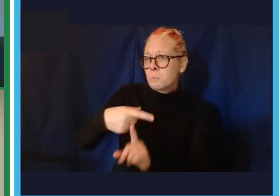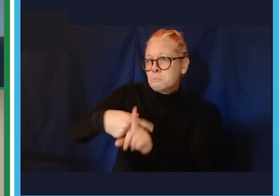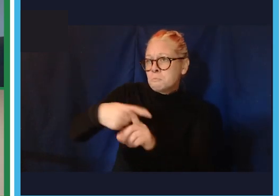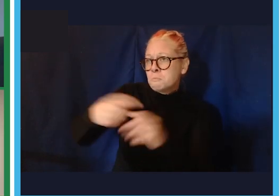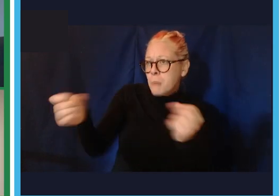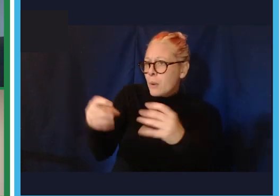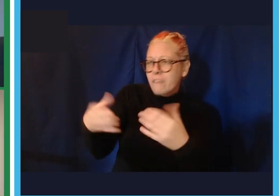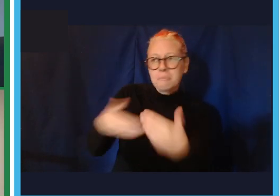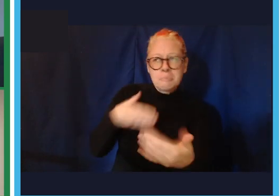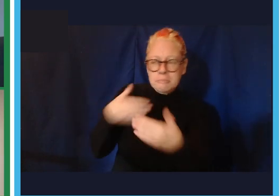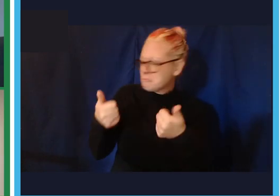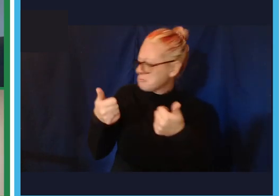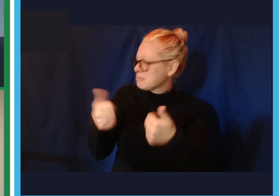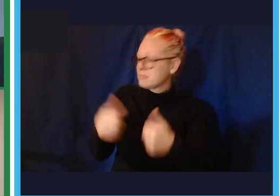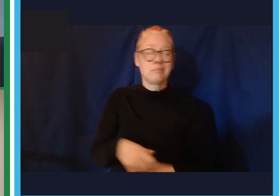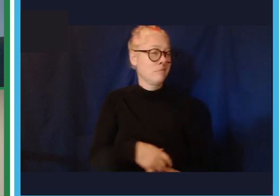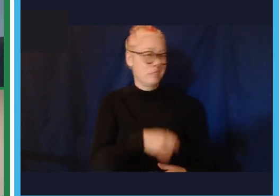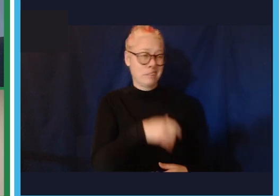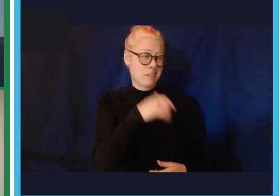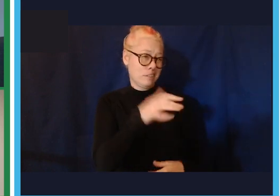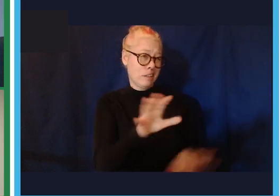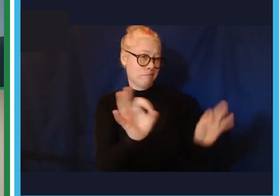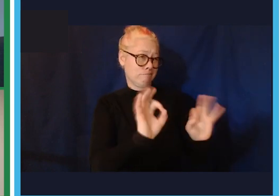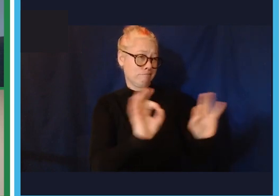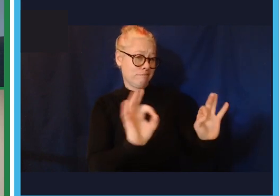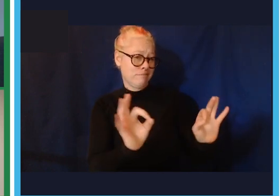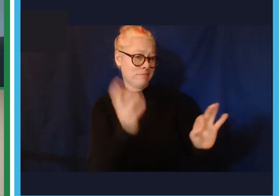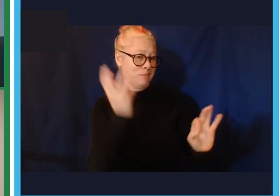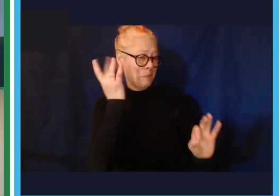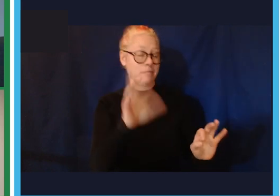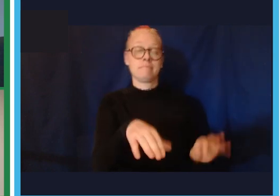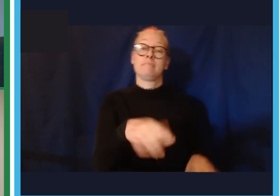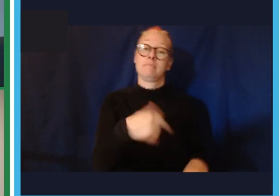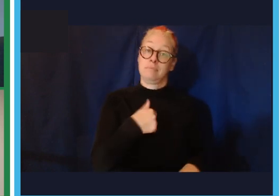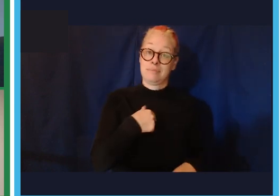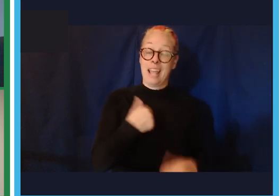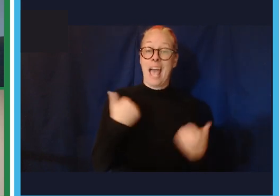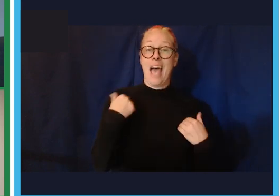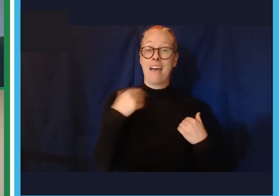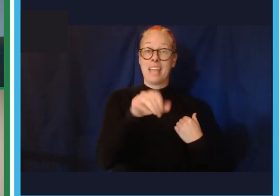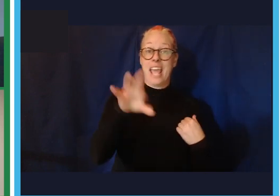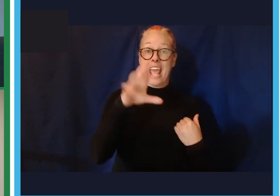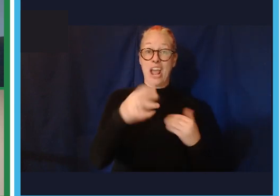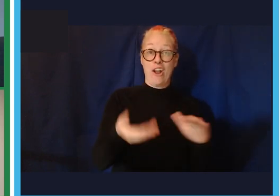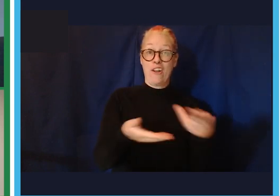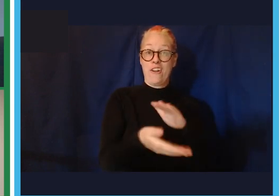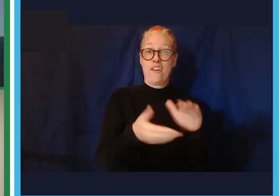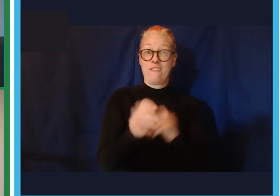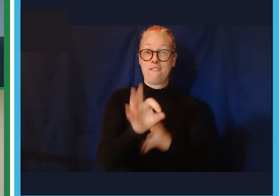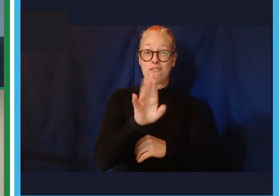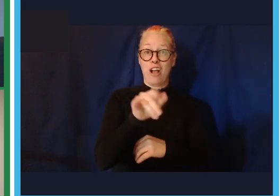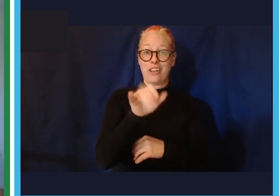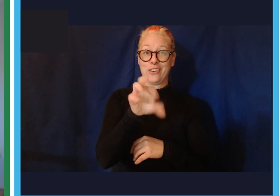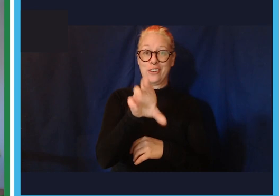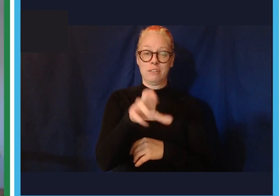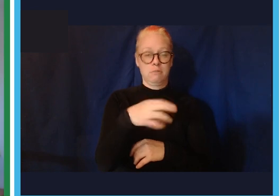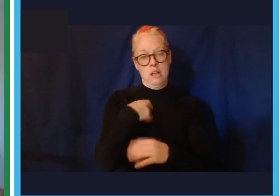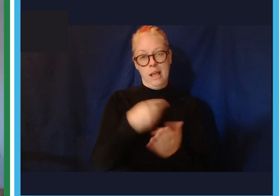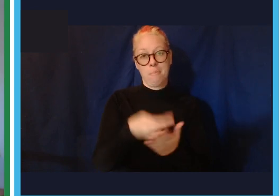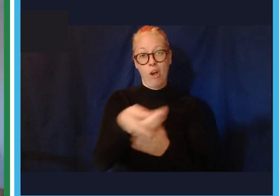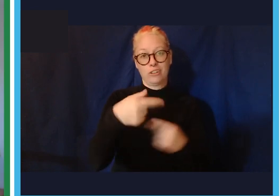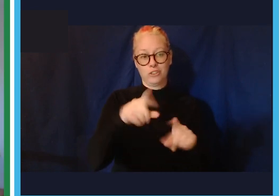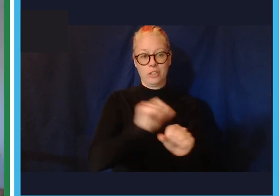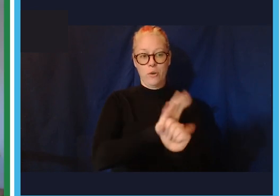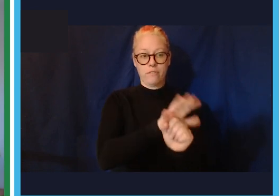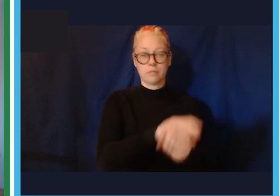pandemic, and six pizza in a way nothing else has before. It's really revamped everything. It's true, and pizza in particular, because warming